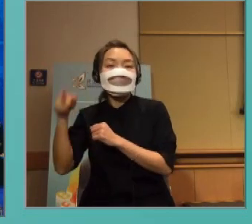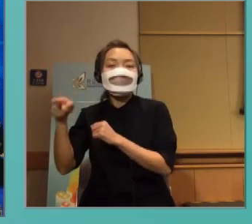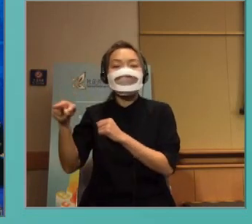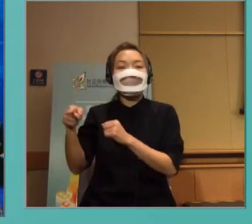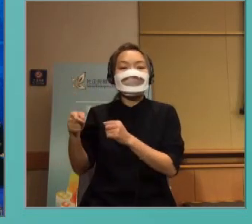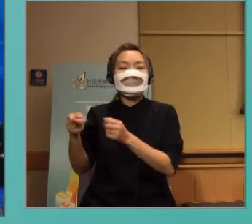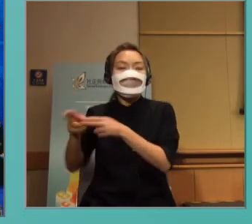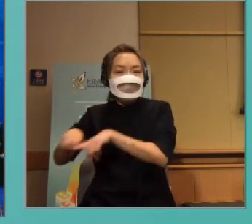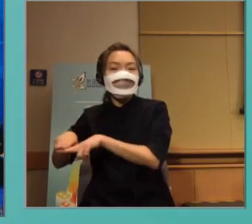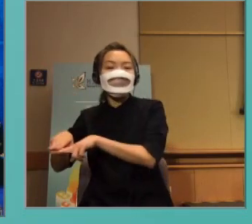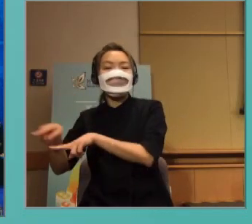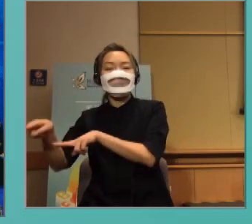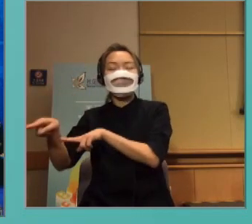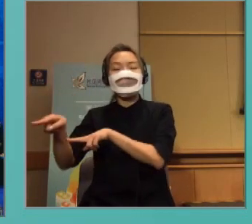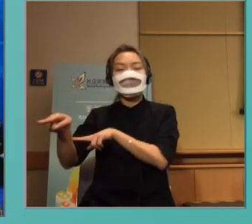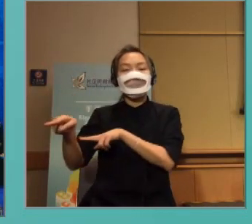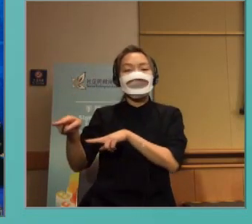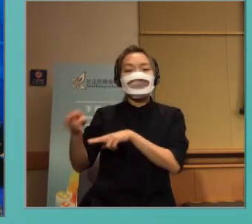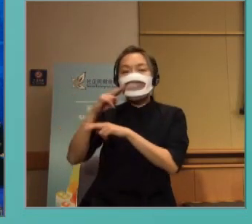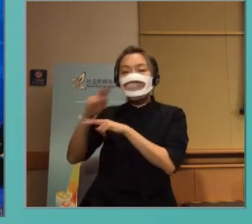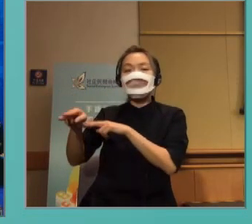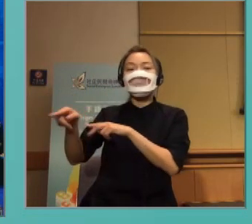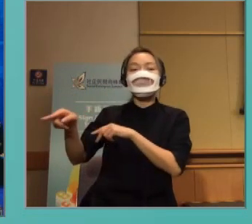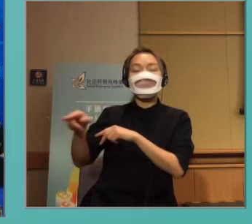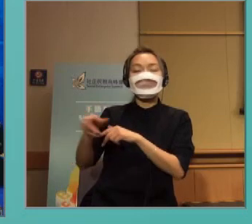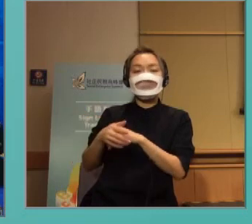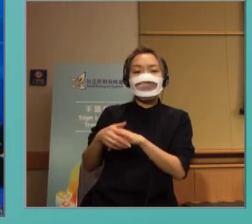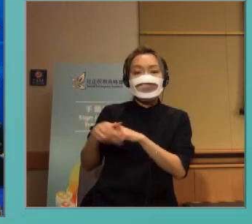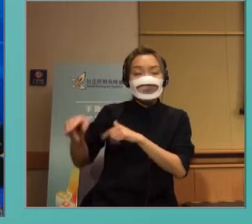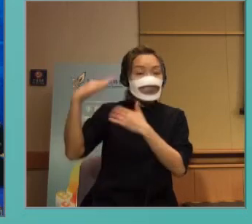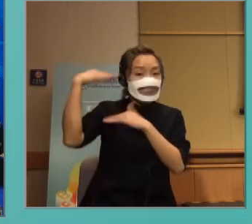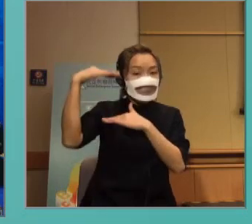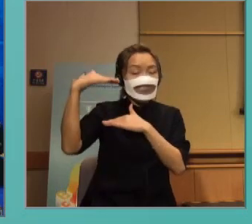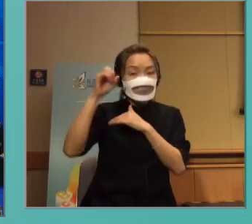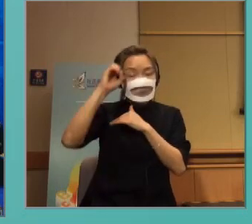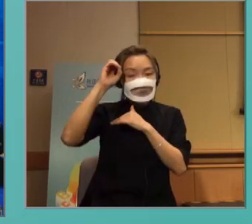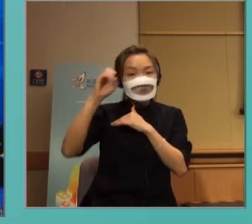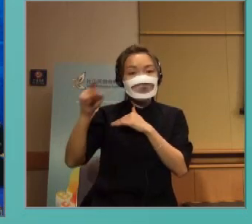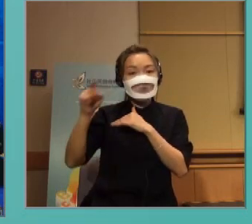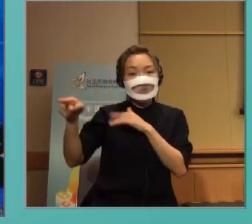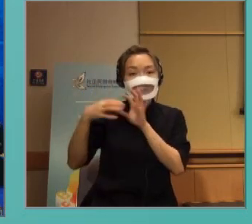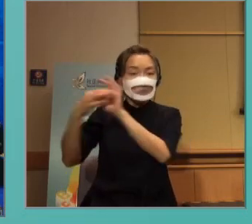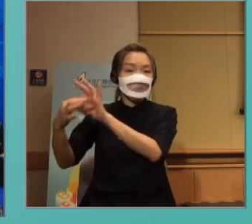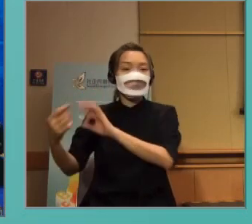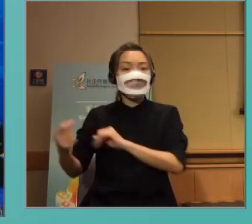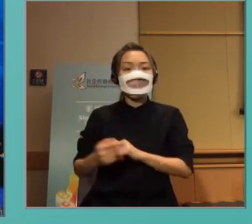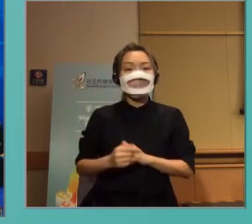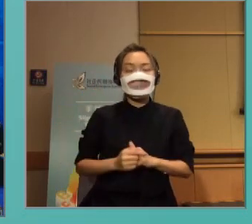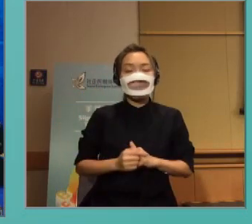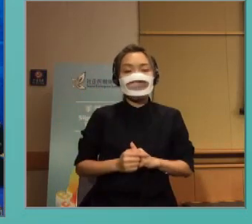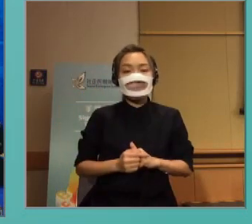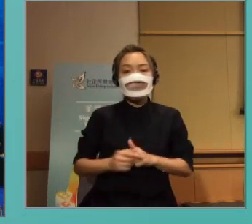of leverage when it comes to dealing with regulators because they're much more inclined to listen to us. They're not going to listen to a law firm. Law firms,